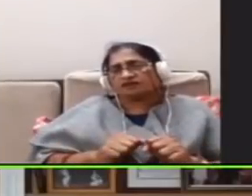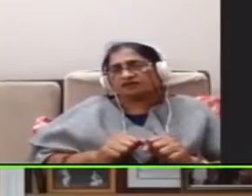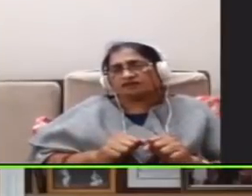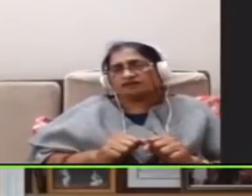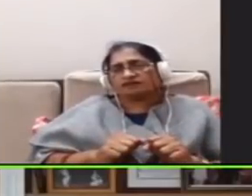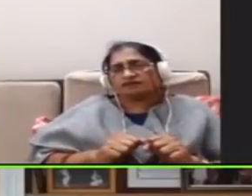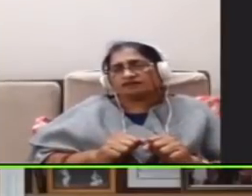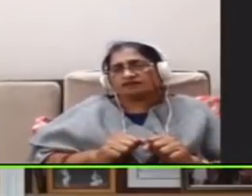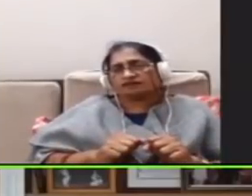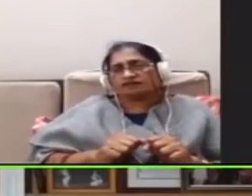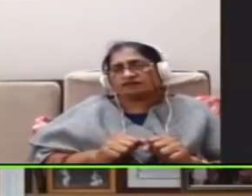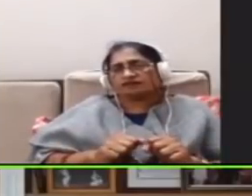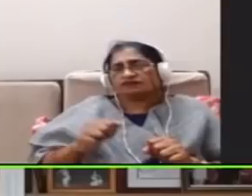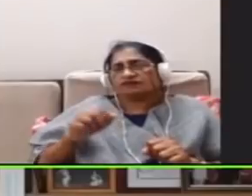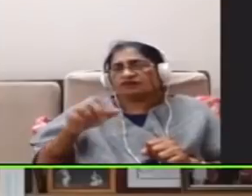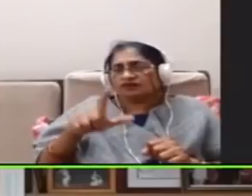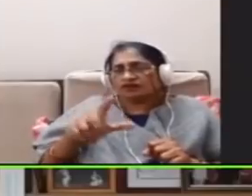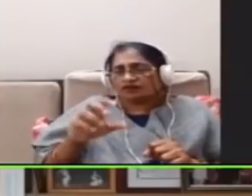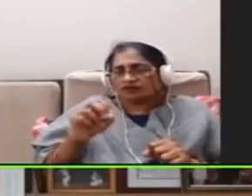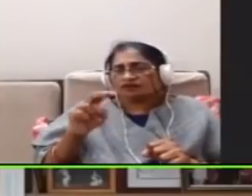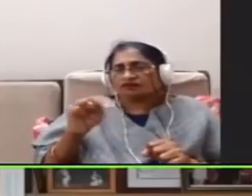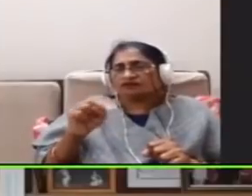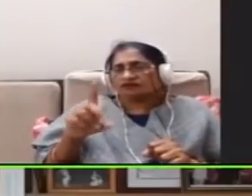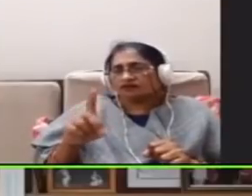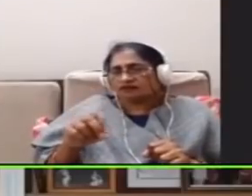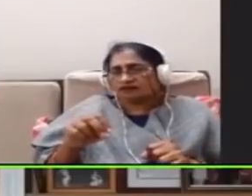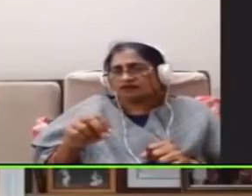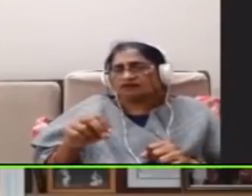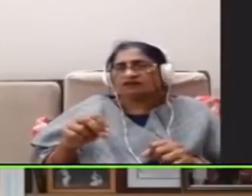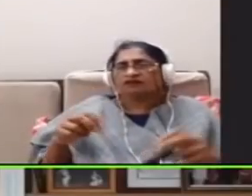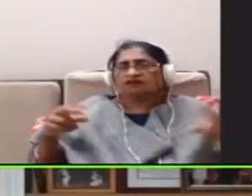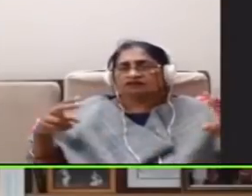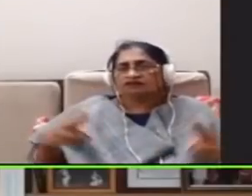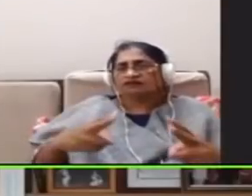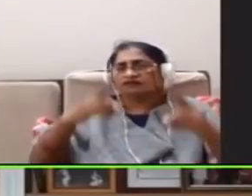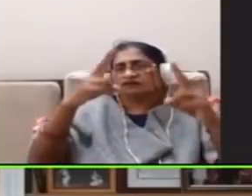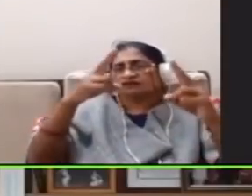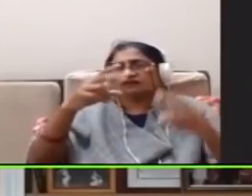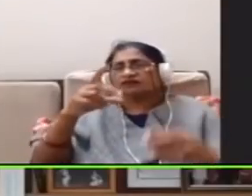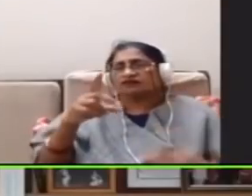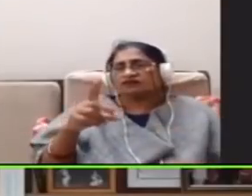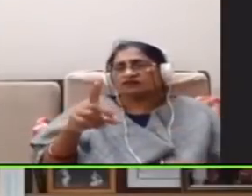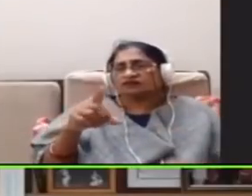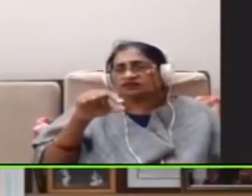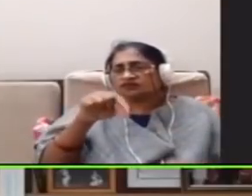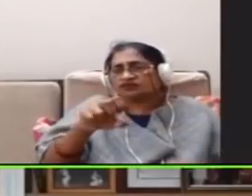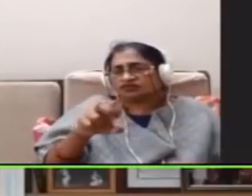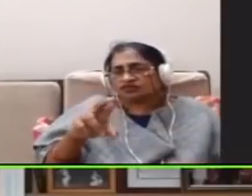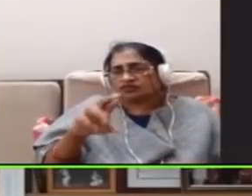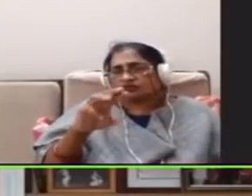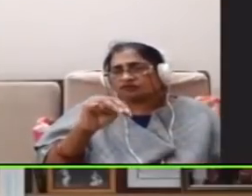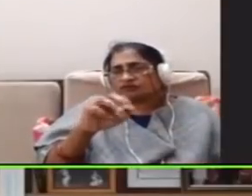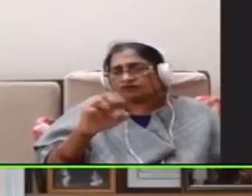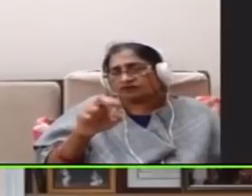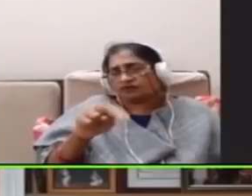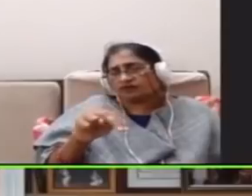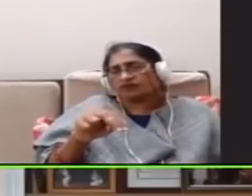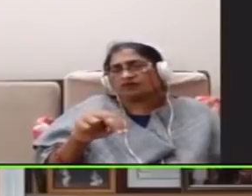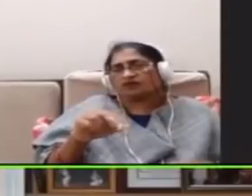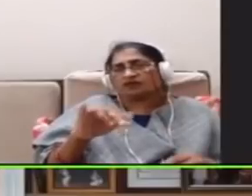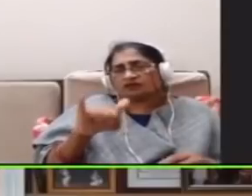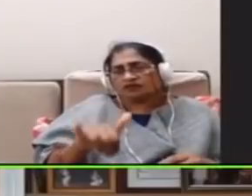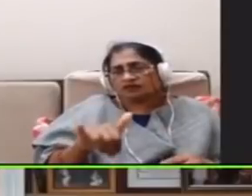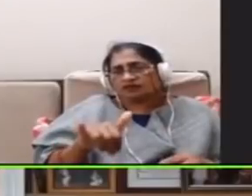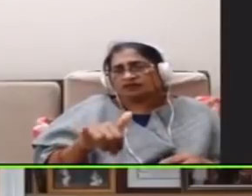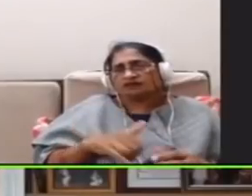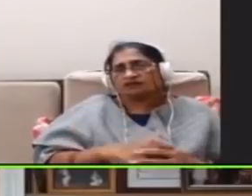Spain, London, Germany, Far East, Middle East, because I'm a regular visitor with all my productions. Over